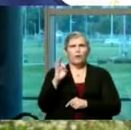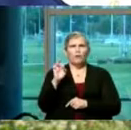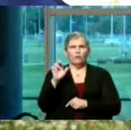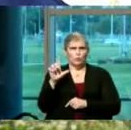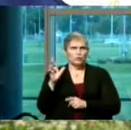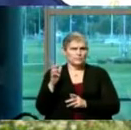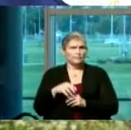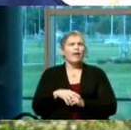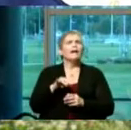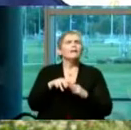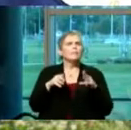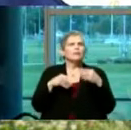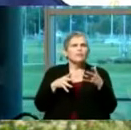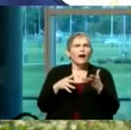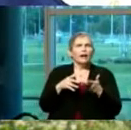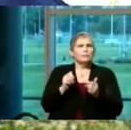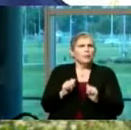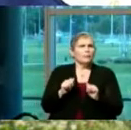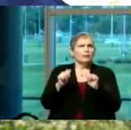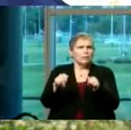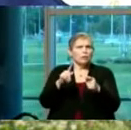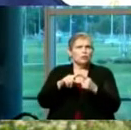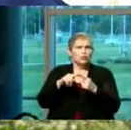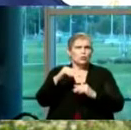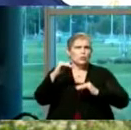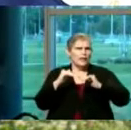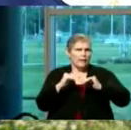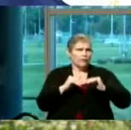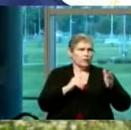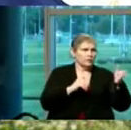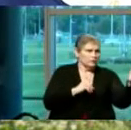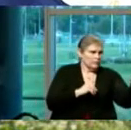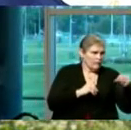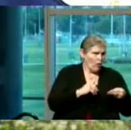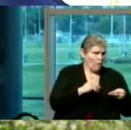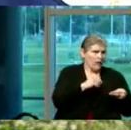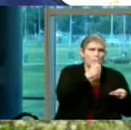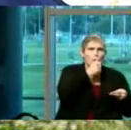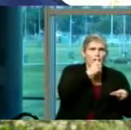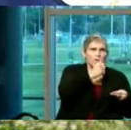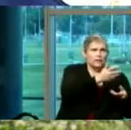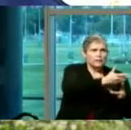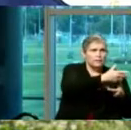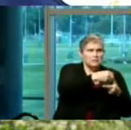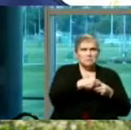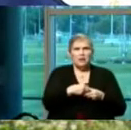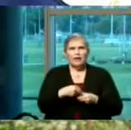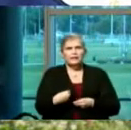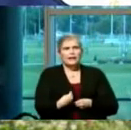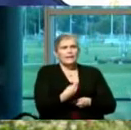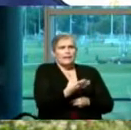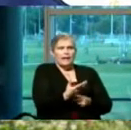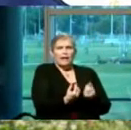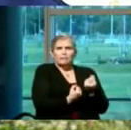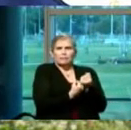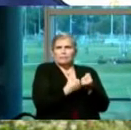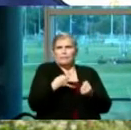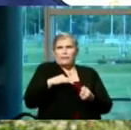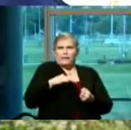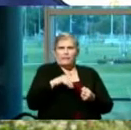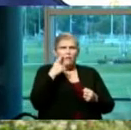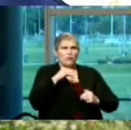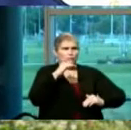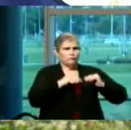these activities offer the potential to leverage private sector demand to incentivize adoption of climate smart